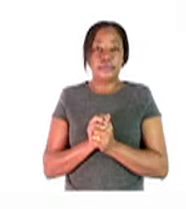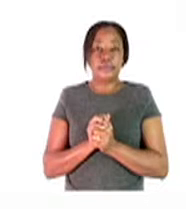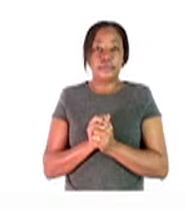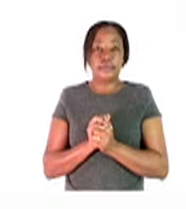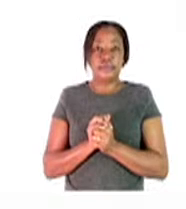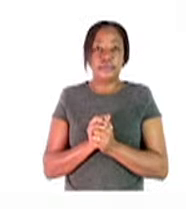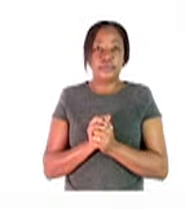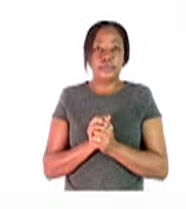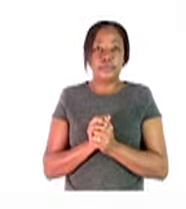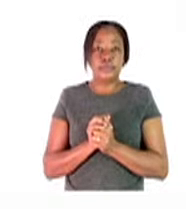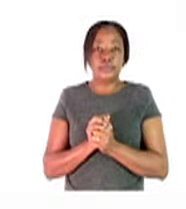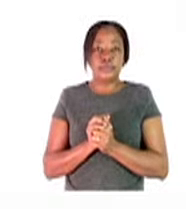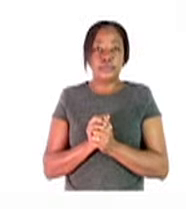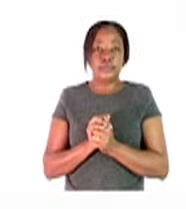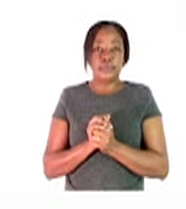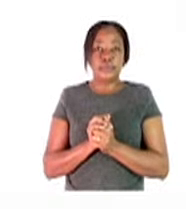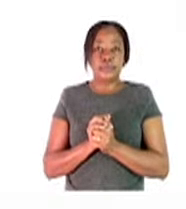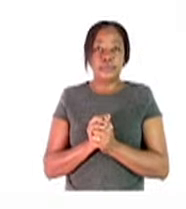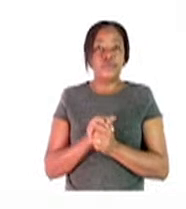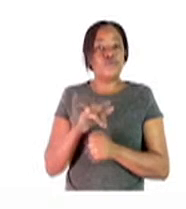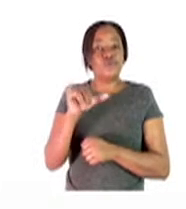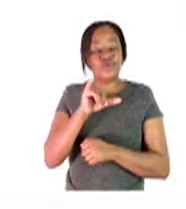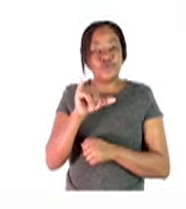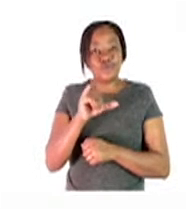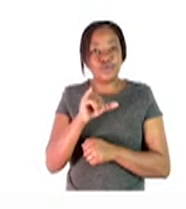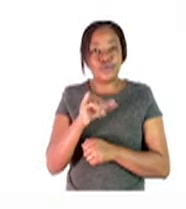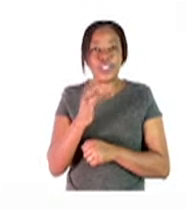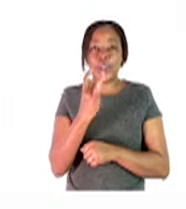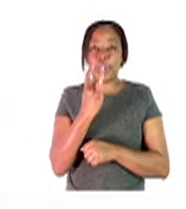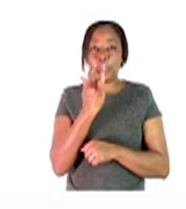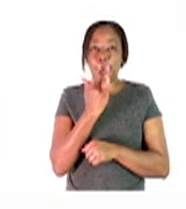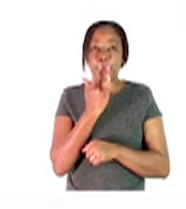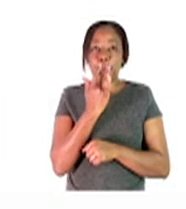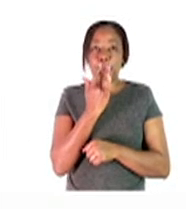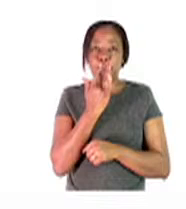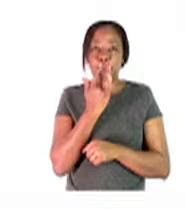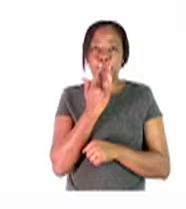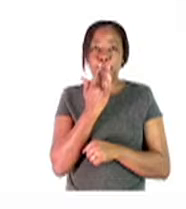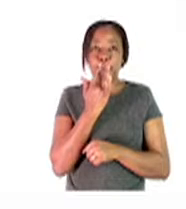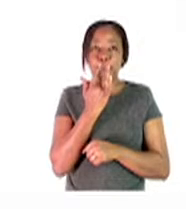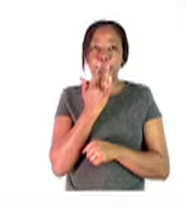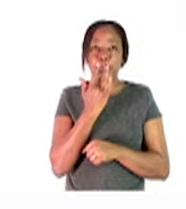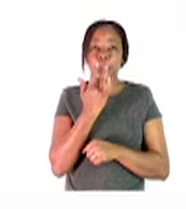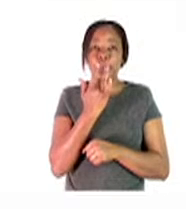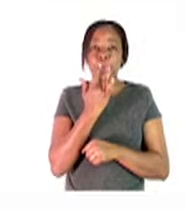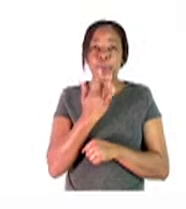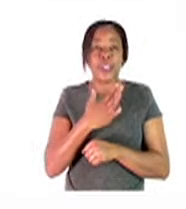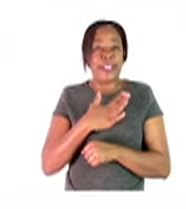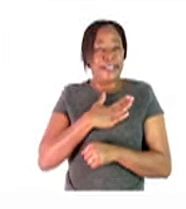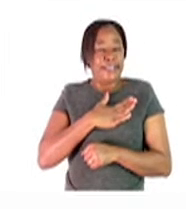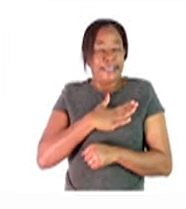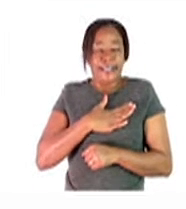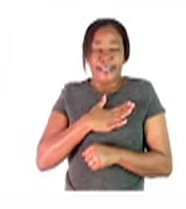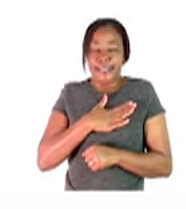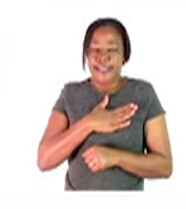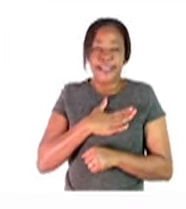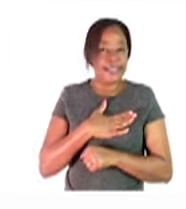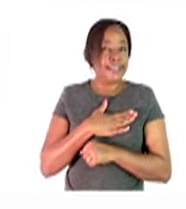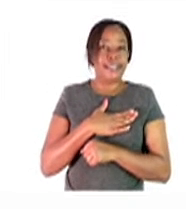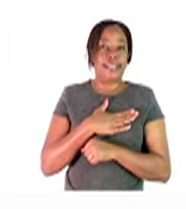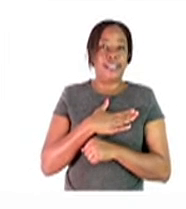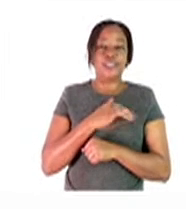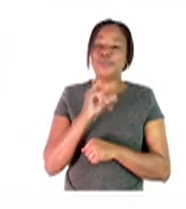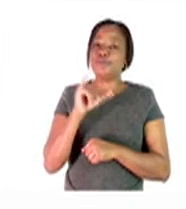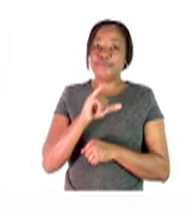think is your favorite, the one that you like most. I want you to choose from these ones and draw it nicely